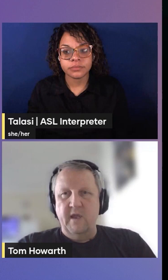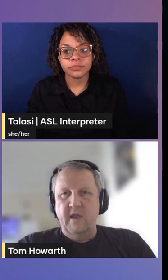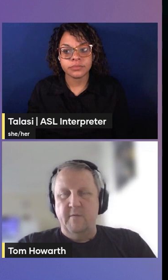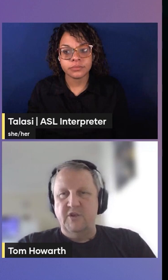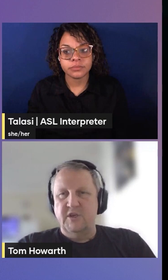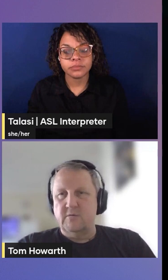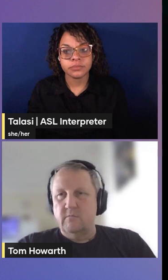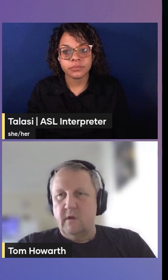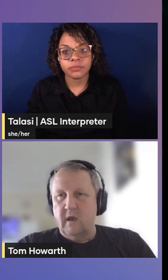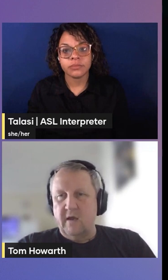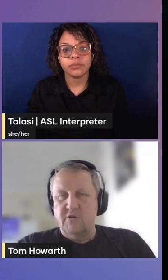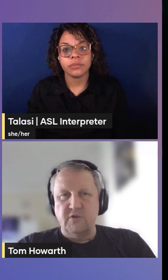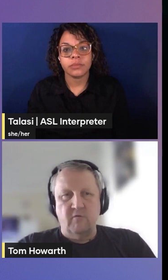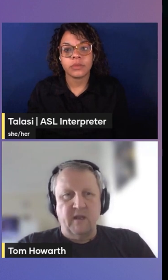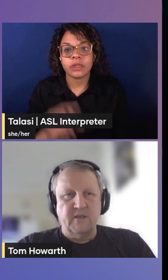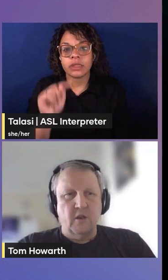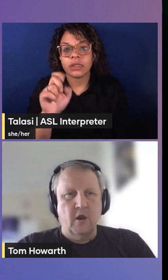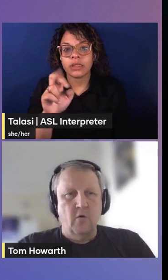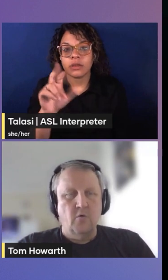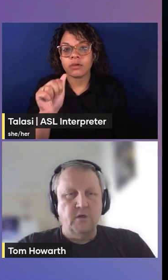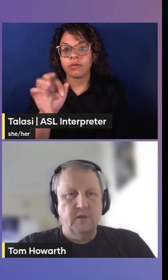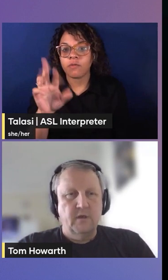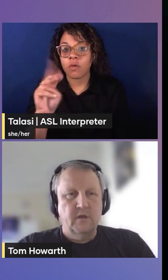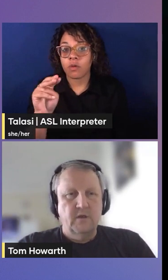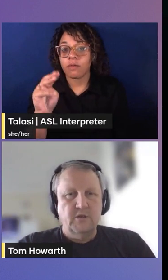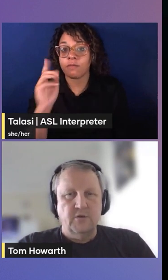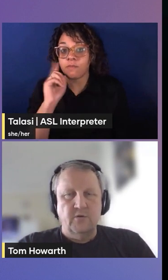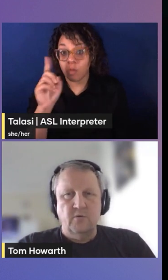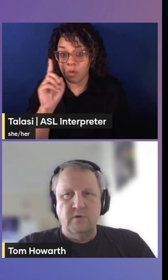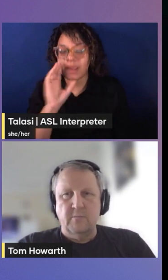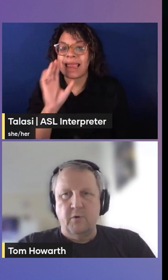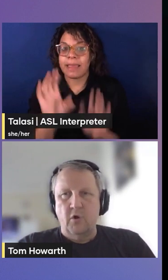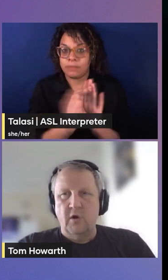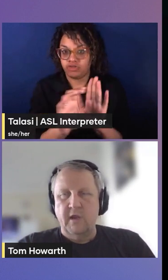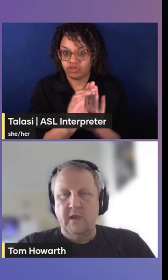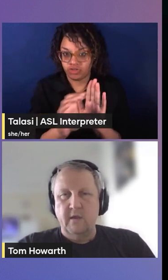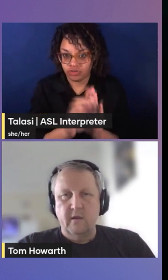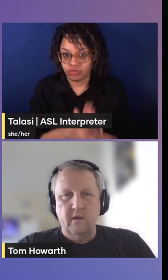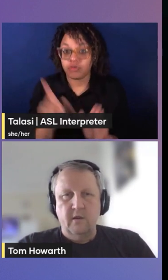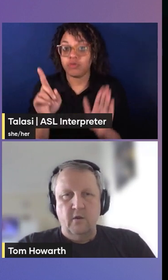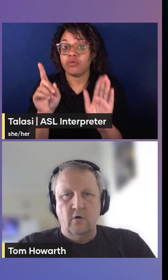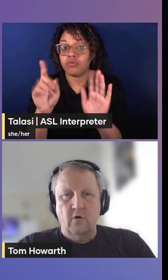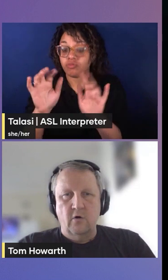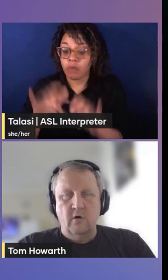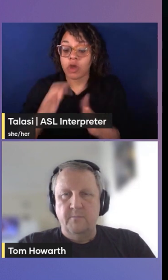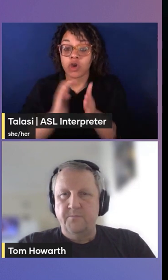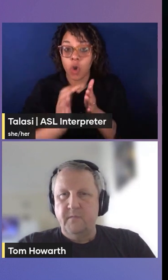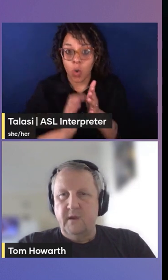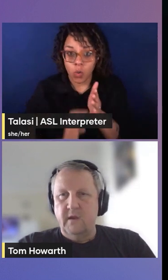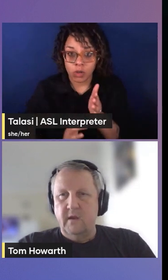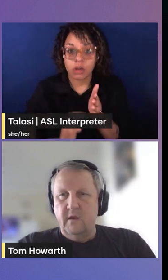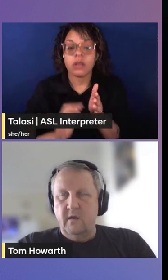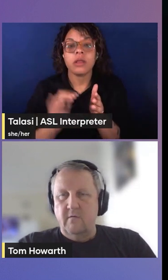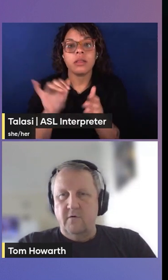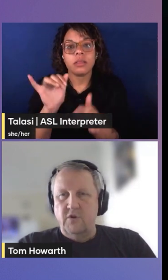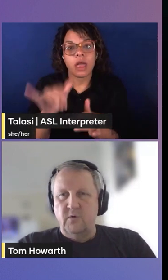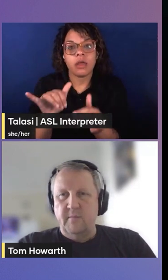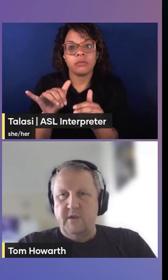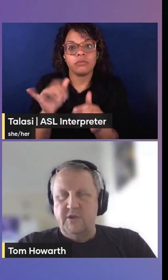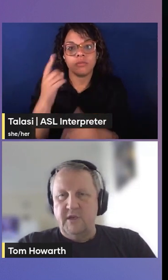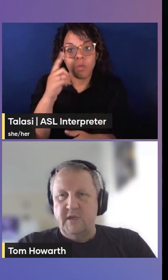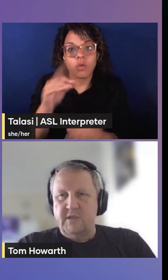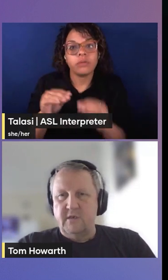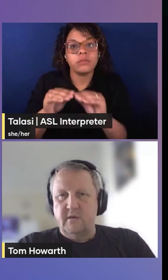for images. It allows you to write code to deploy your